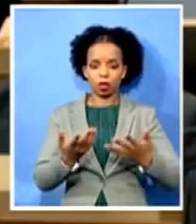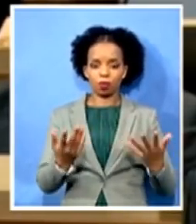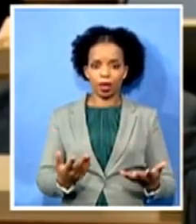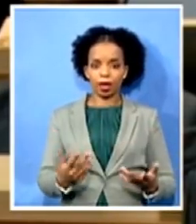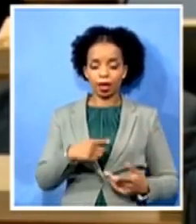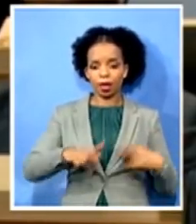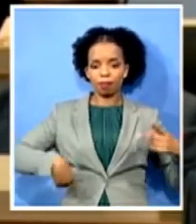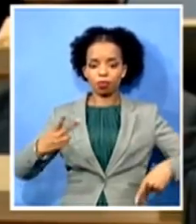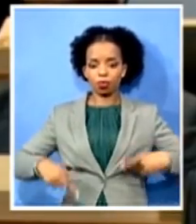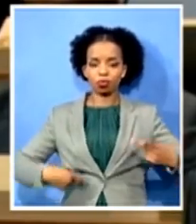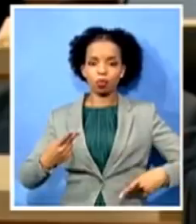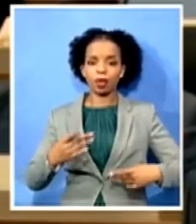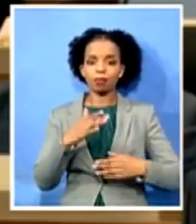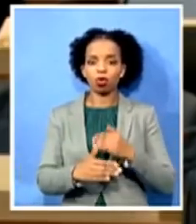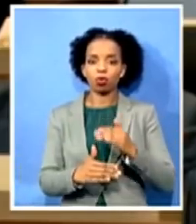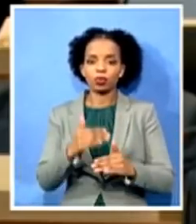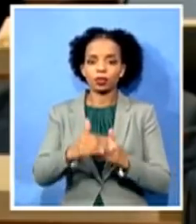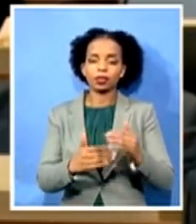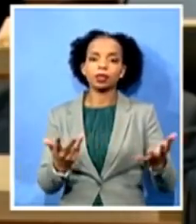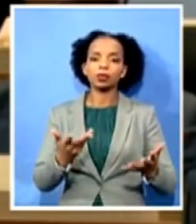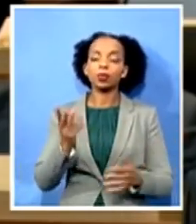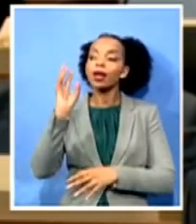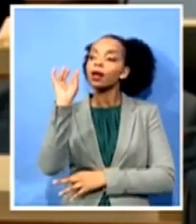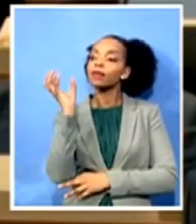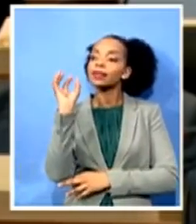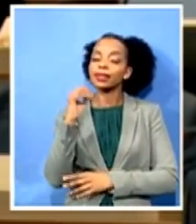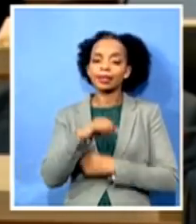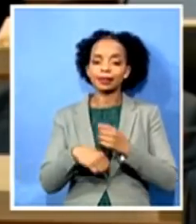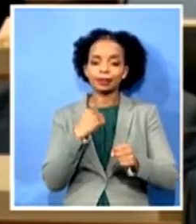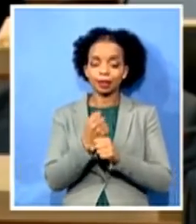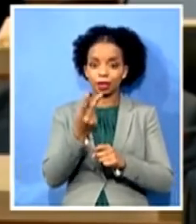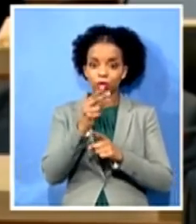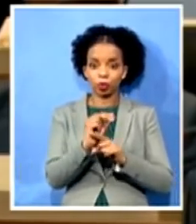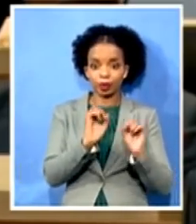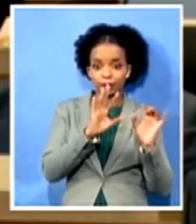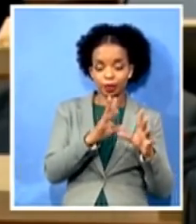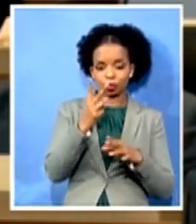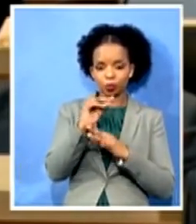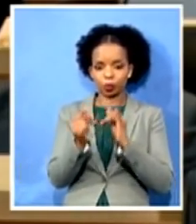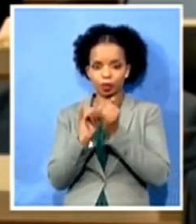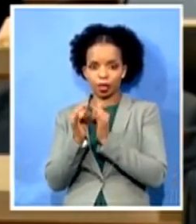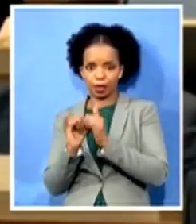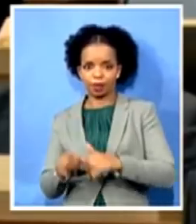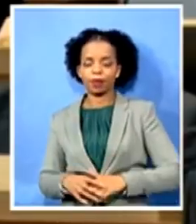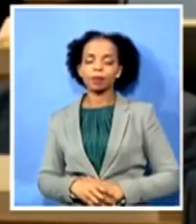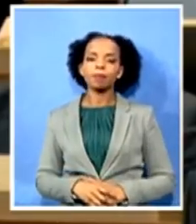2010-2011. First, we have a public procurement process which is abandoned